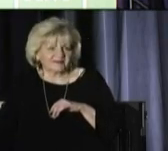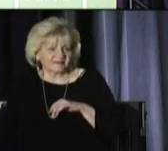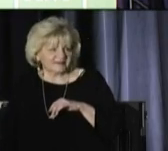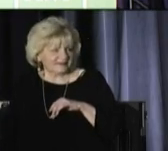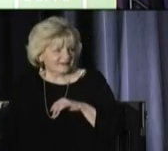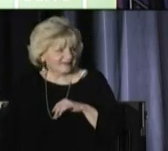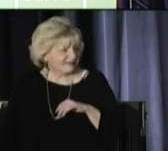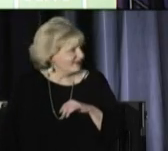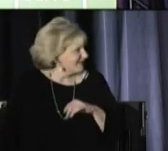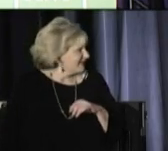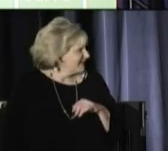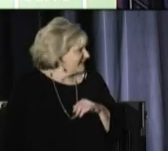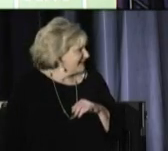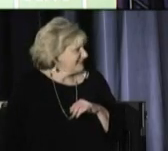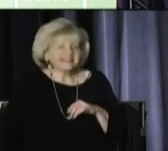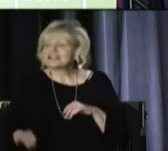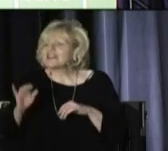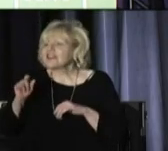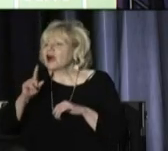That was fantastic. Thank you.